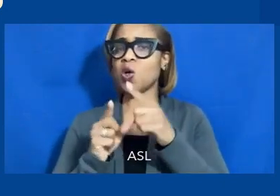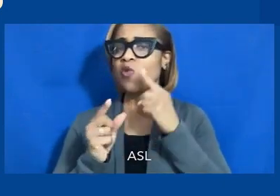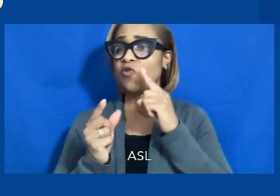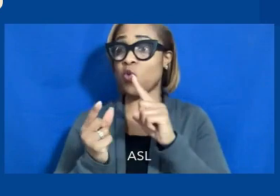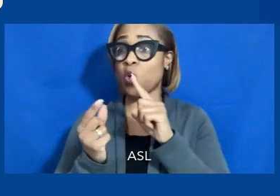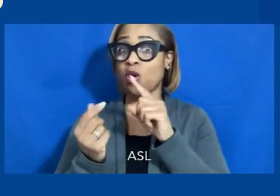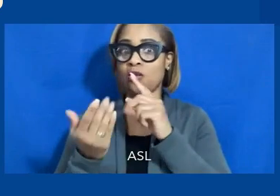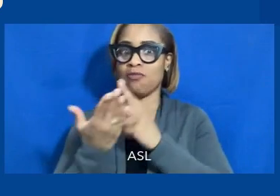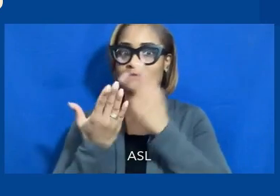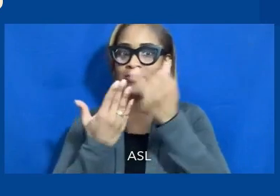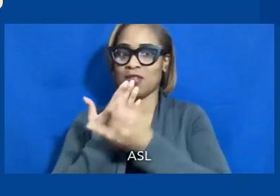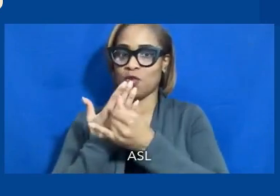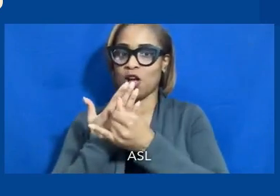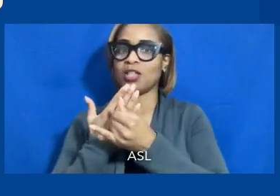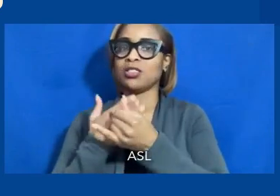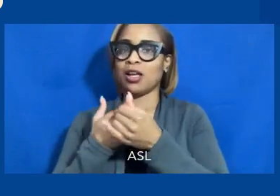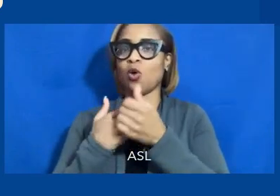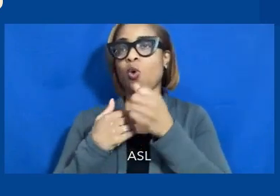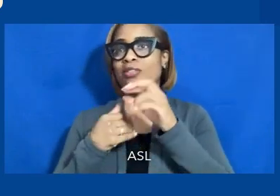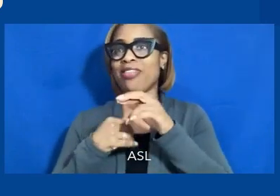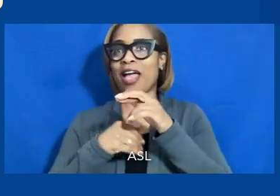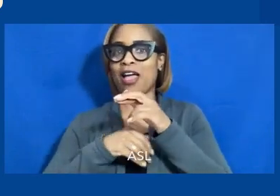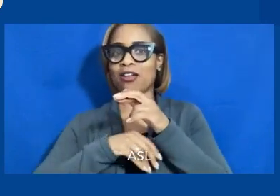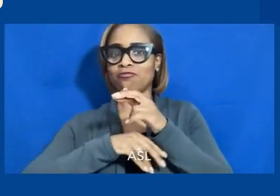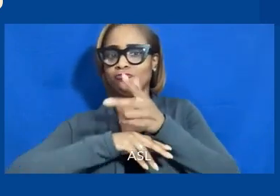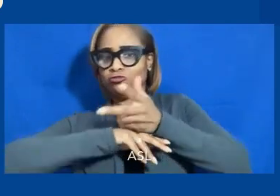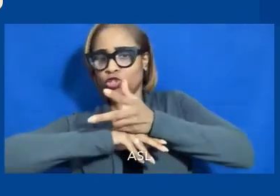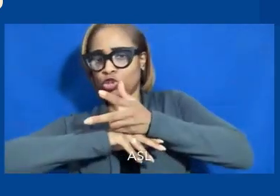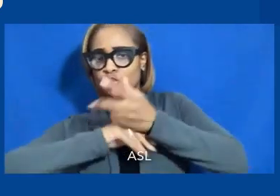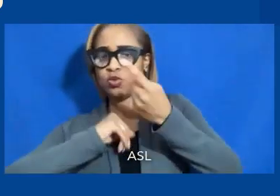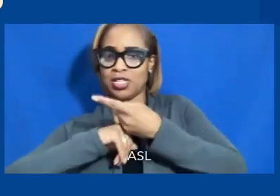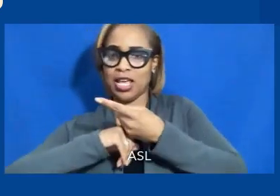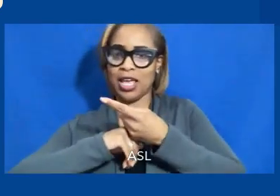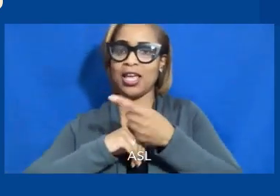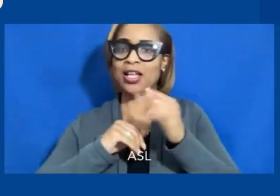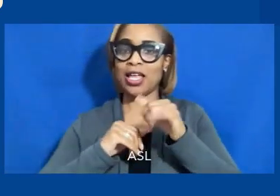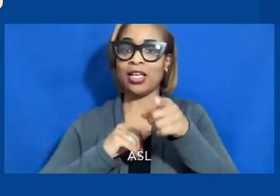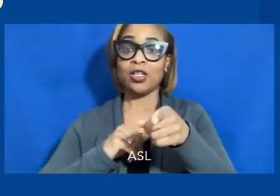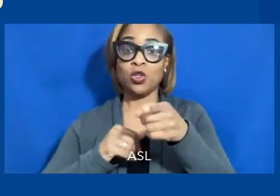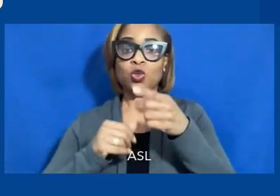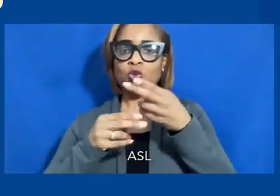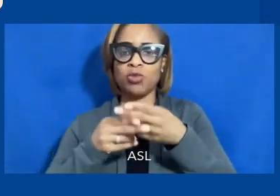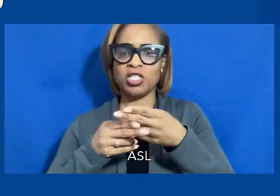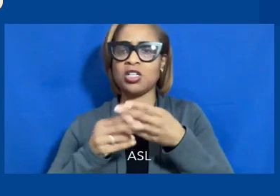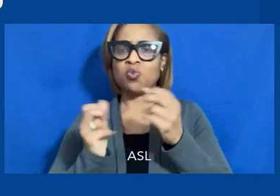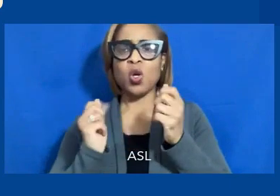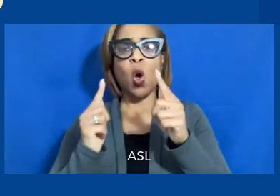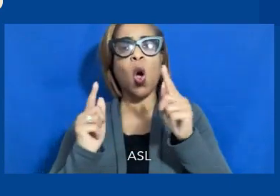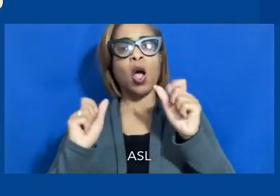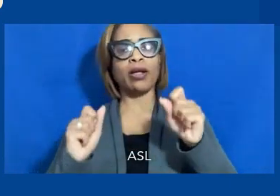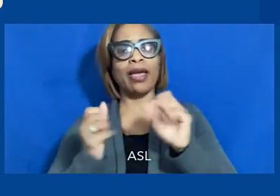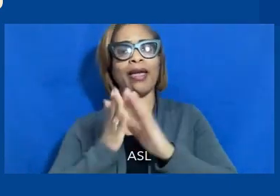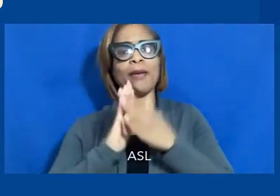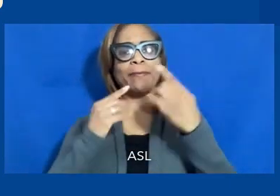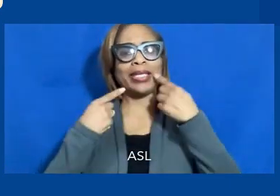being, or that shoot day. And like Ashley, you mentioned this too, like this is how we can all be successful